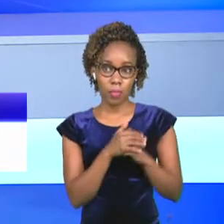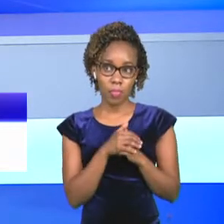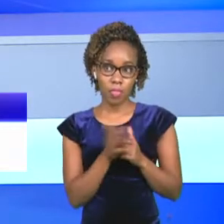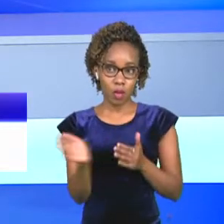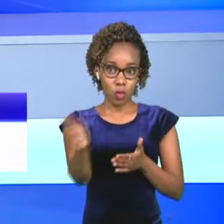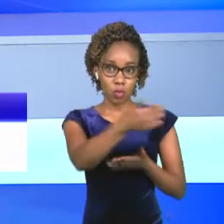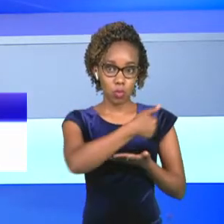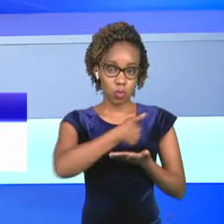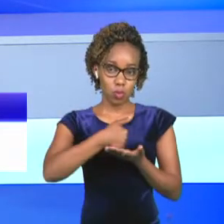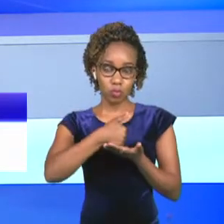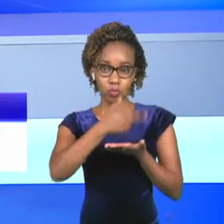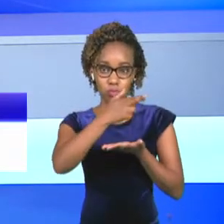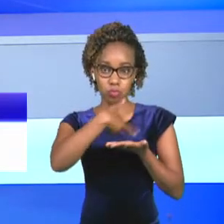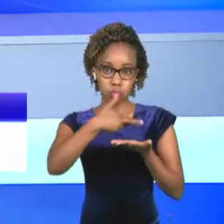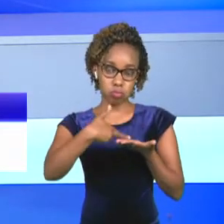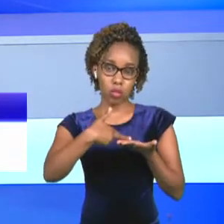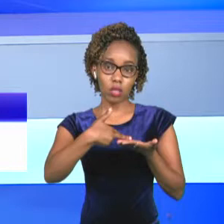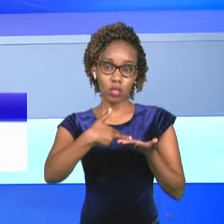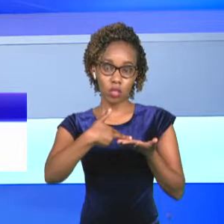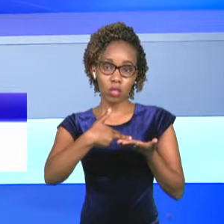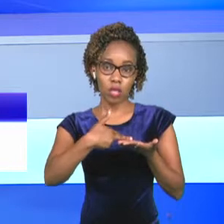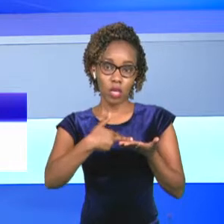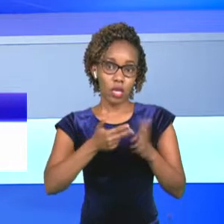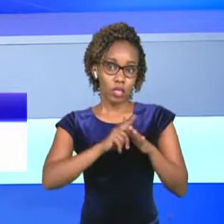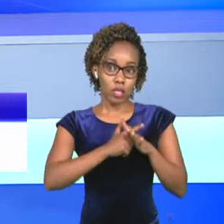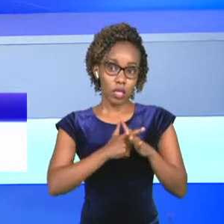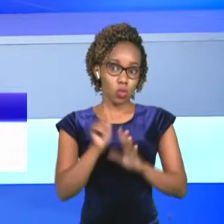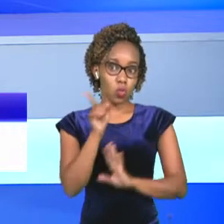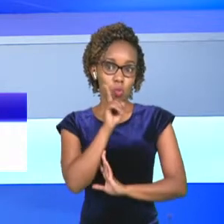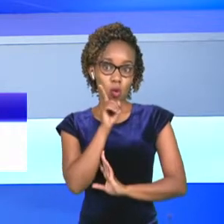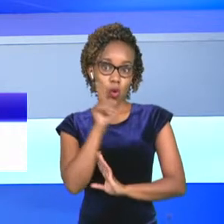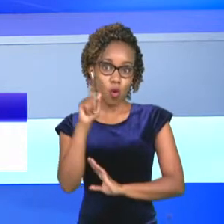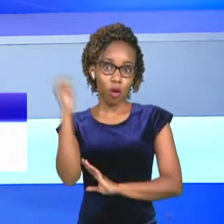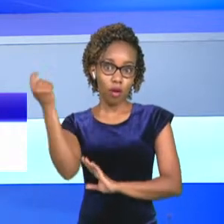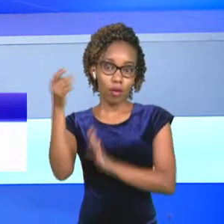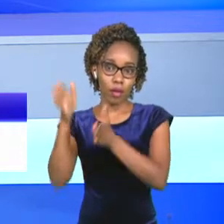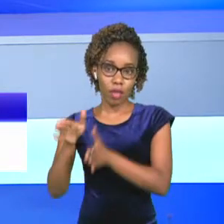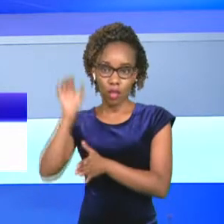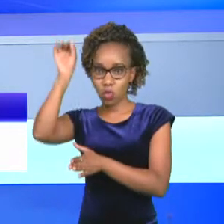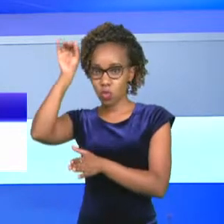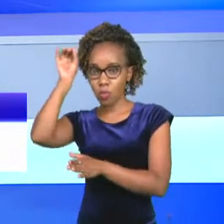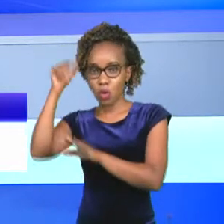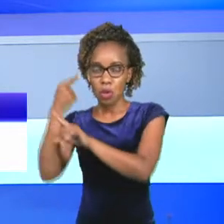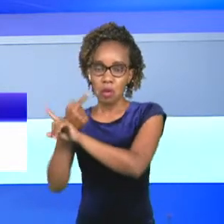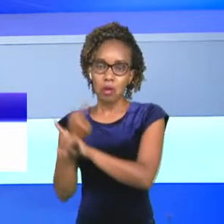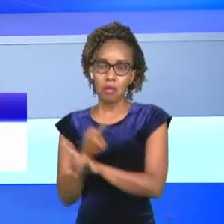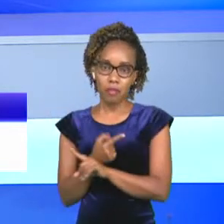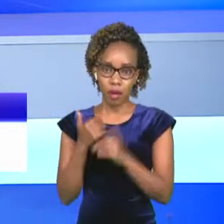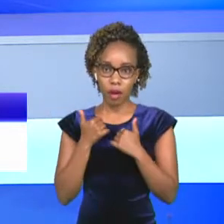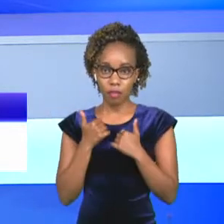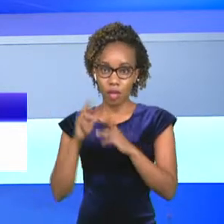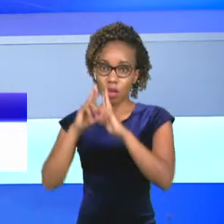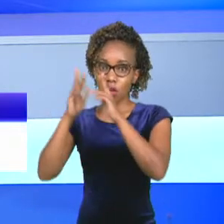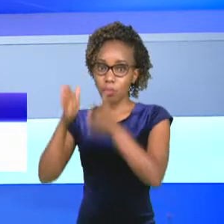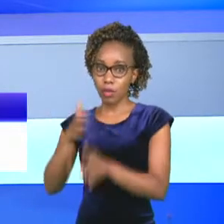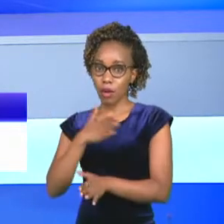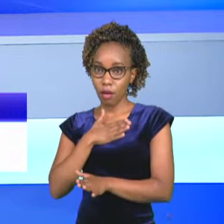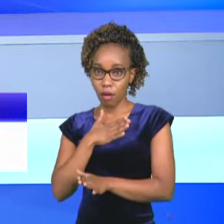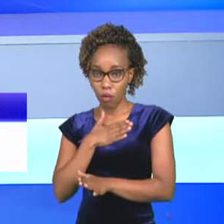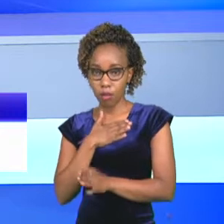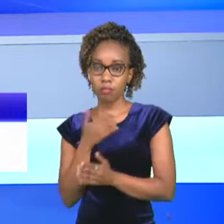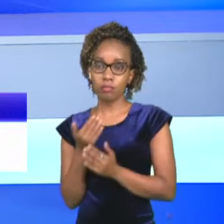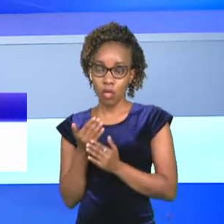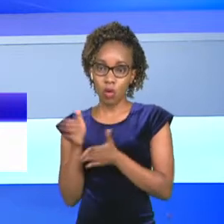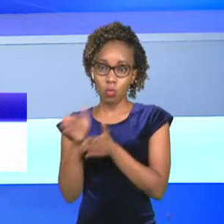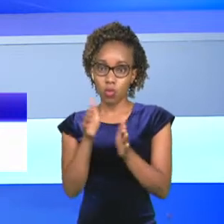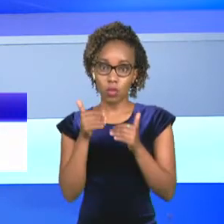of signatures required for the referendum is set to begin tomorrow, and Kenyans have mixed reactions on this. Well, our reporter Majibu Kitsao got a chance